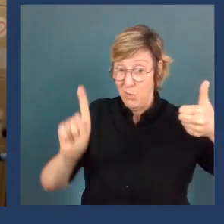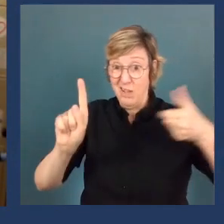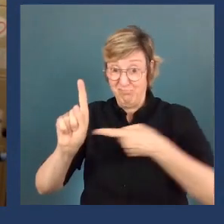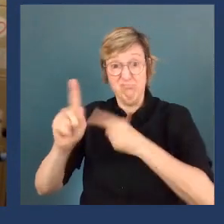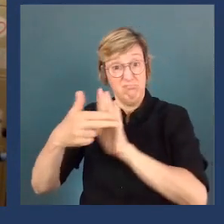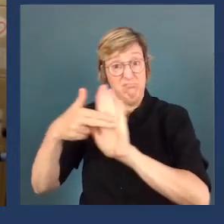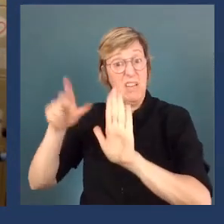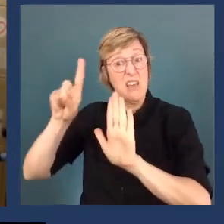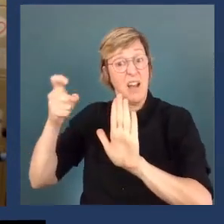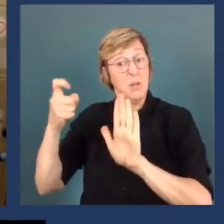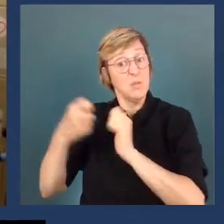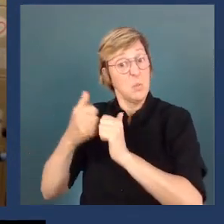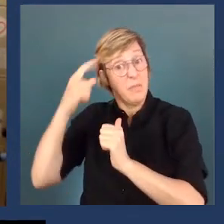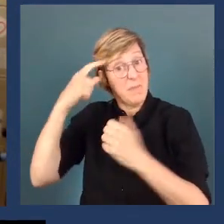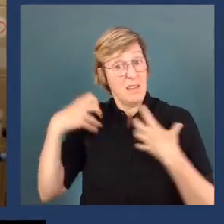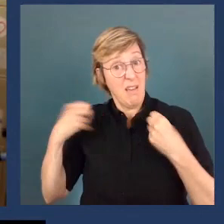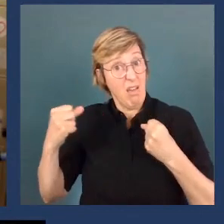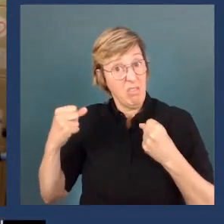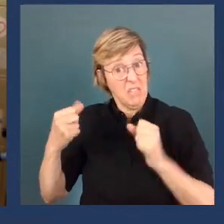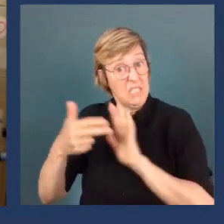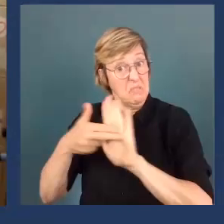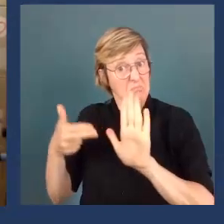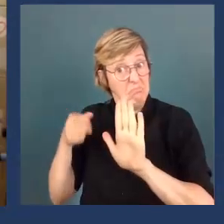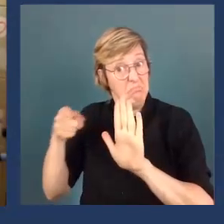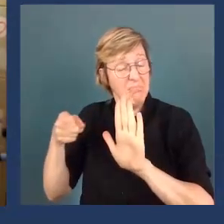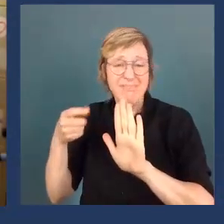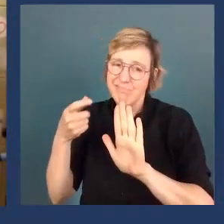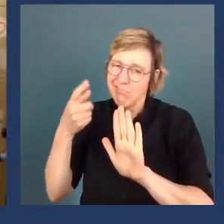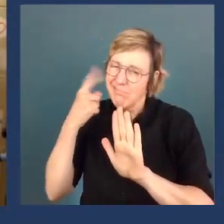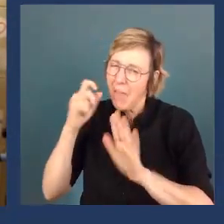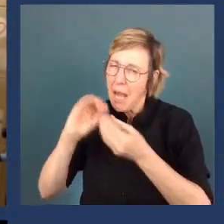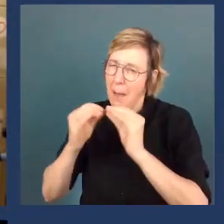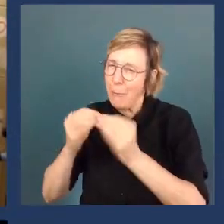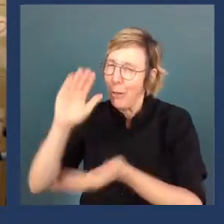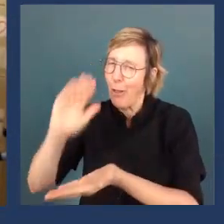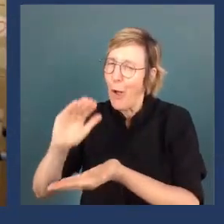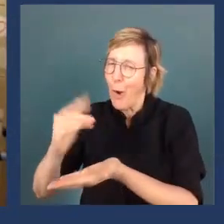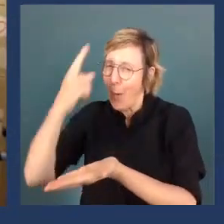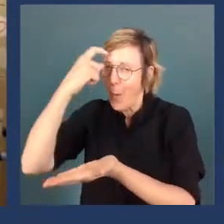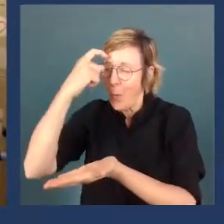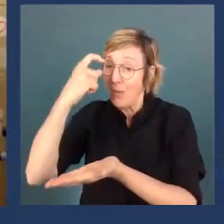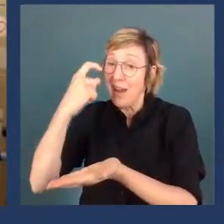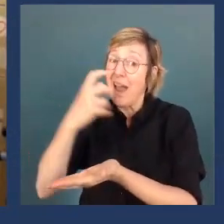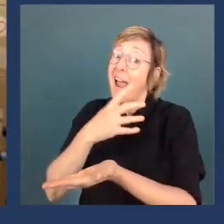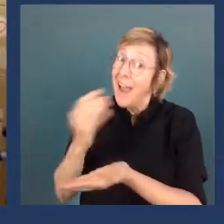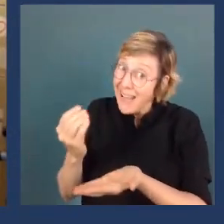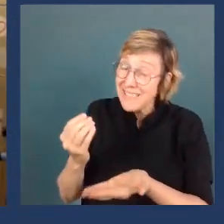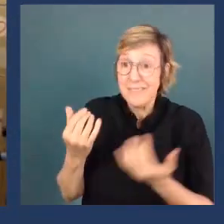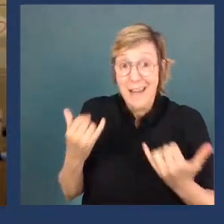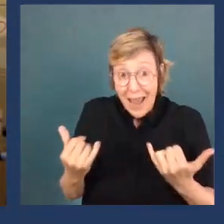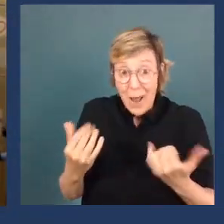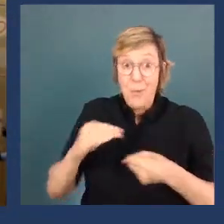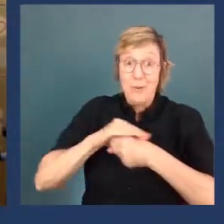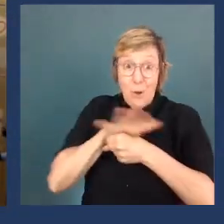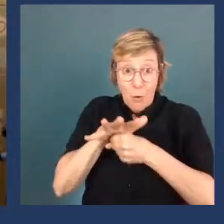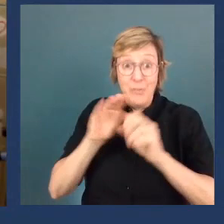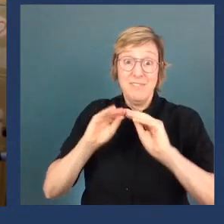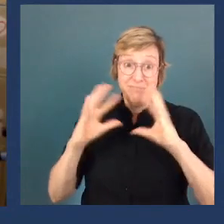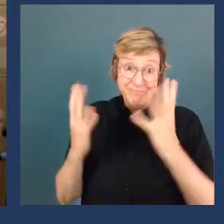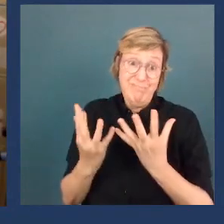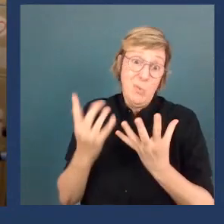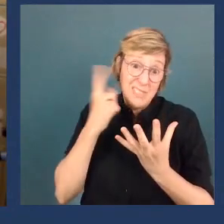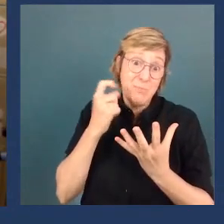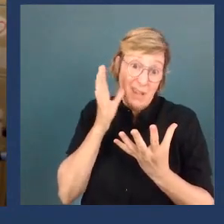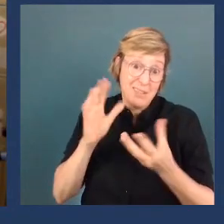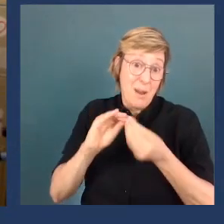mental health condition, and that's likely low, and it's likely to increase, especially with the pandemic. We know that